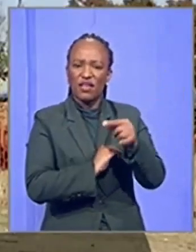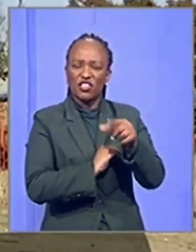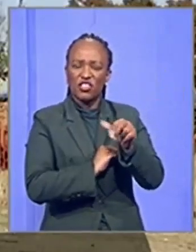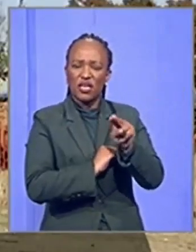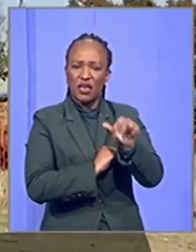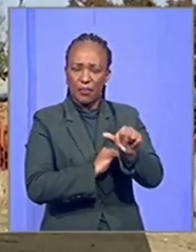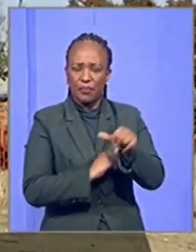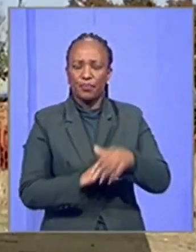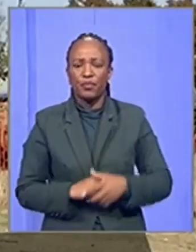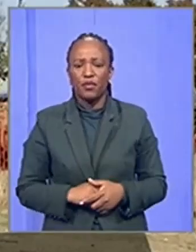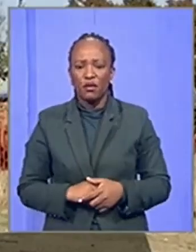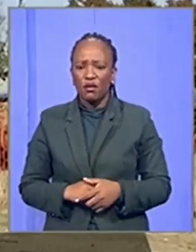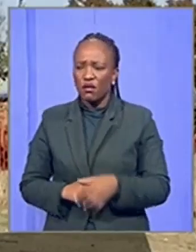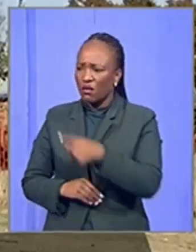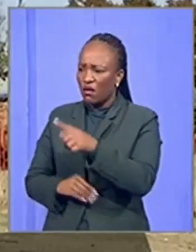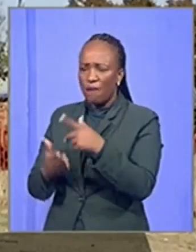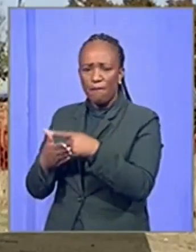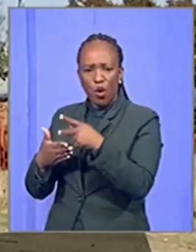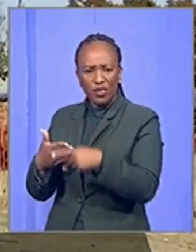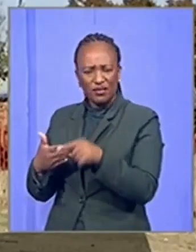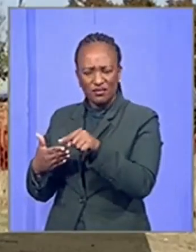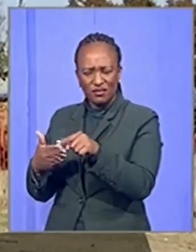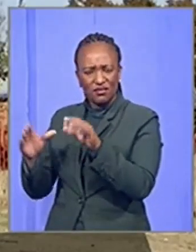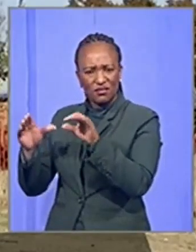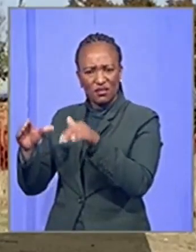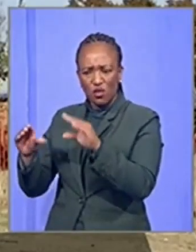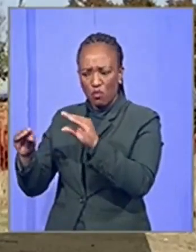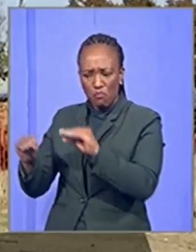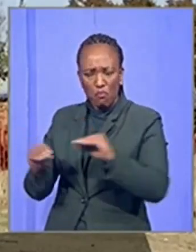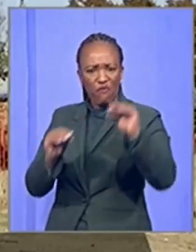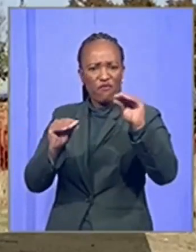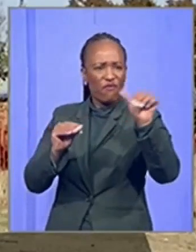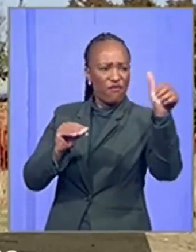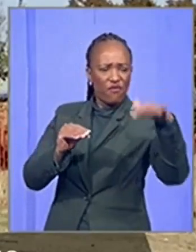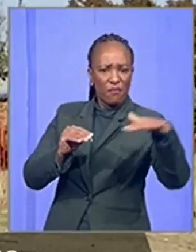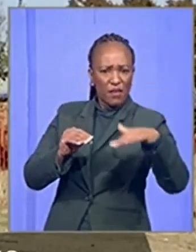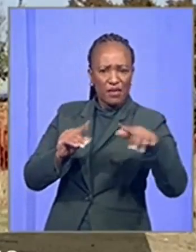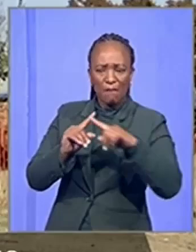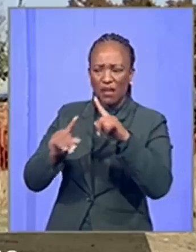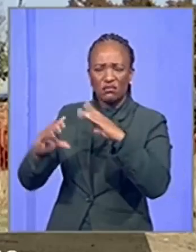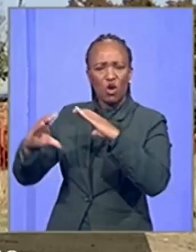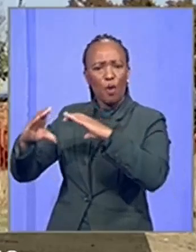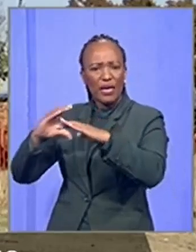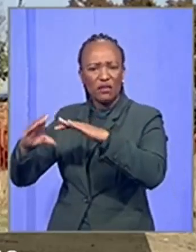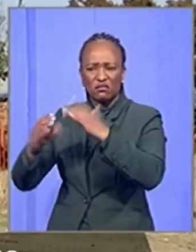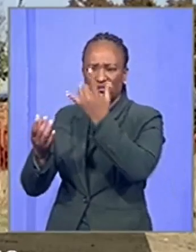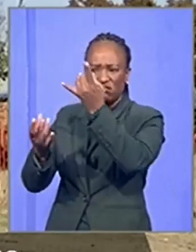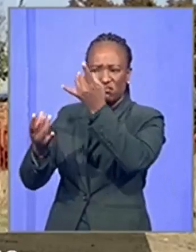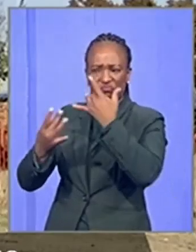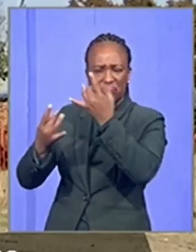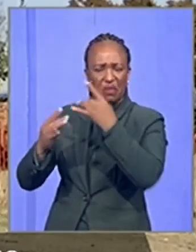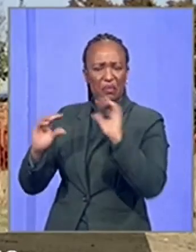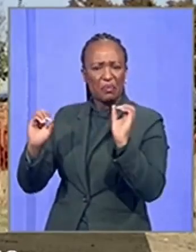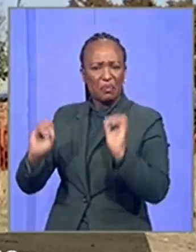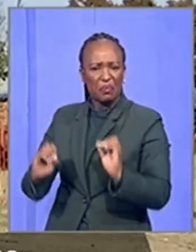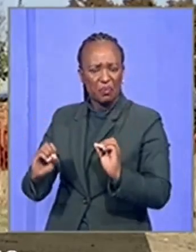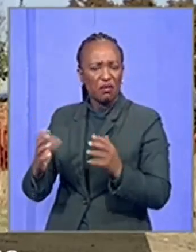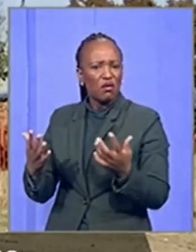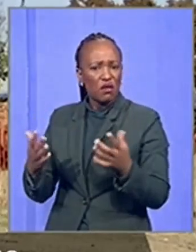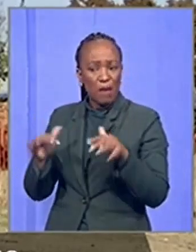isa Virginia o sa ho sena communication e hantle hoba batho ba